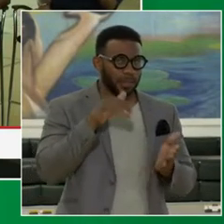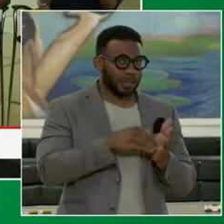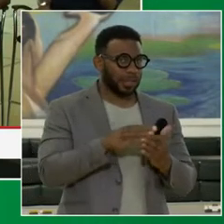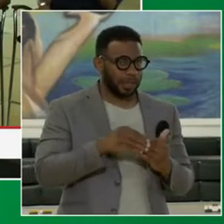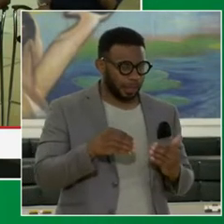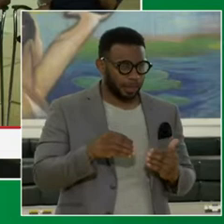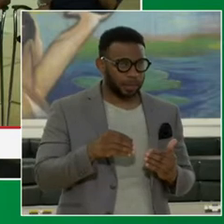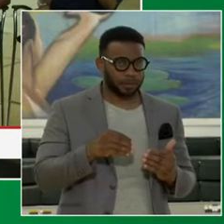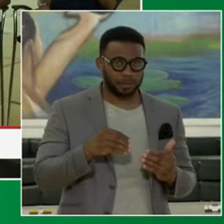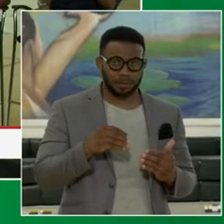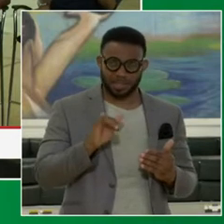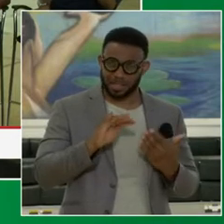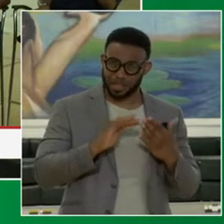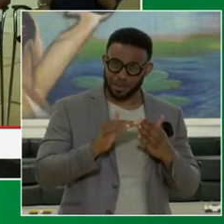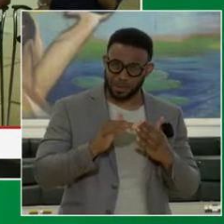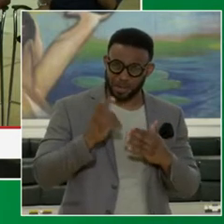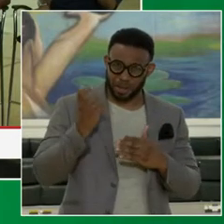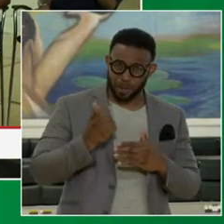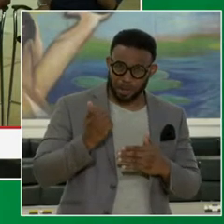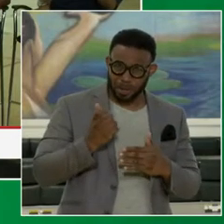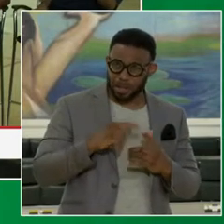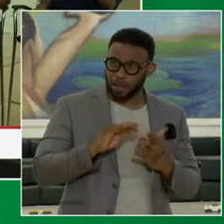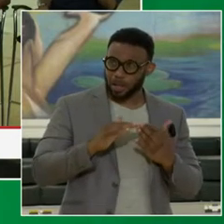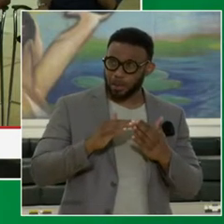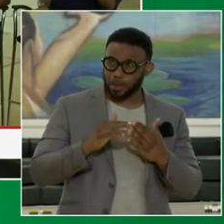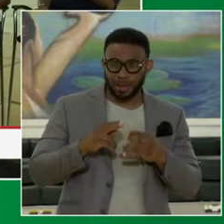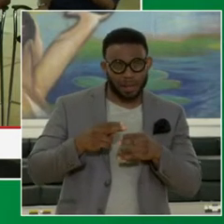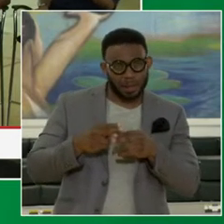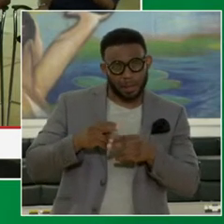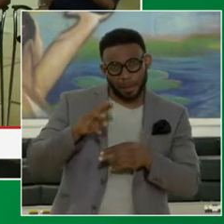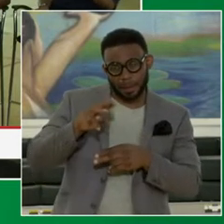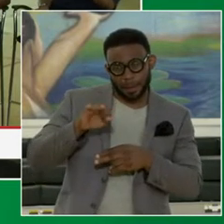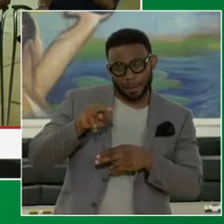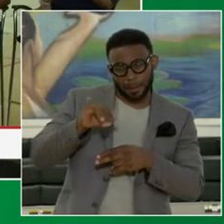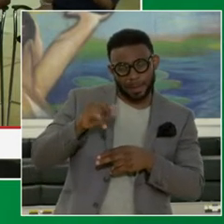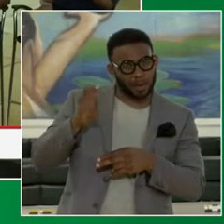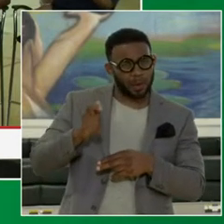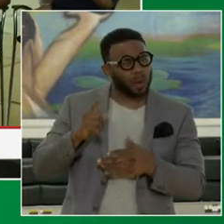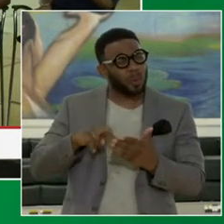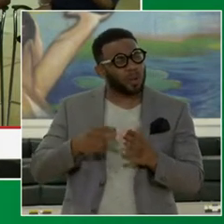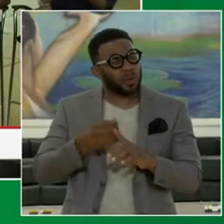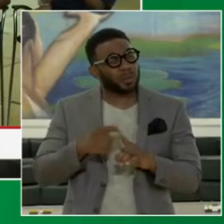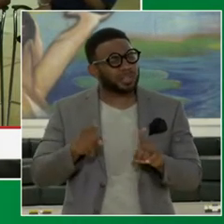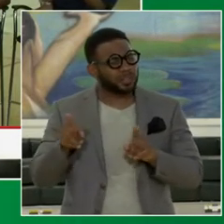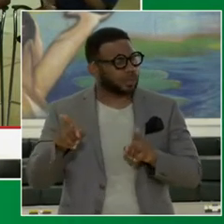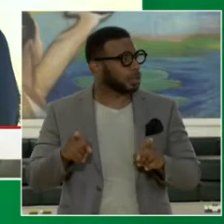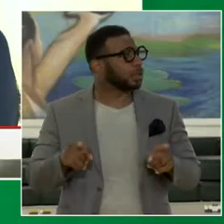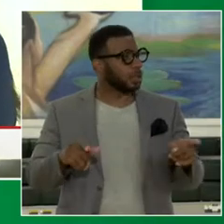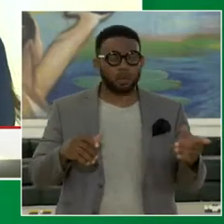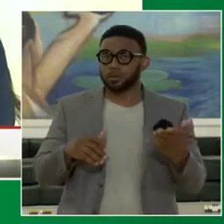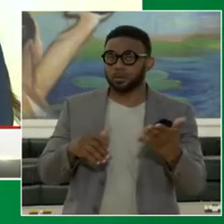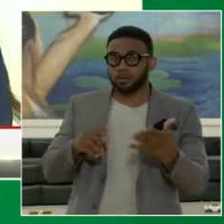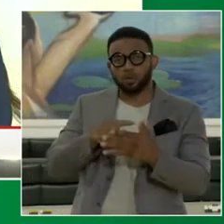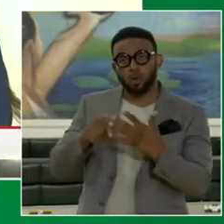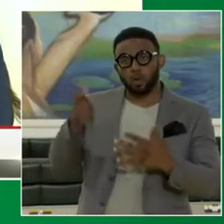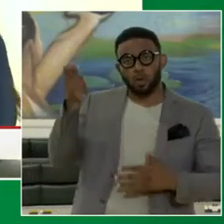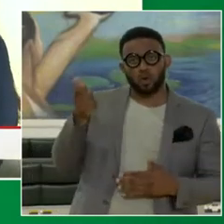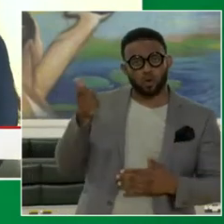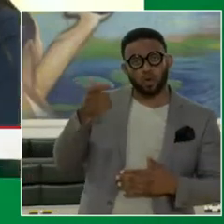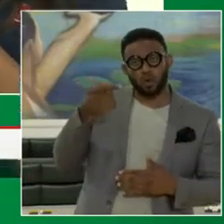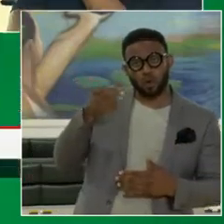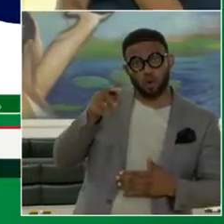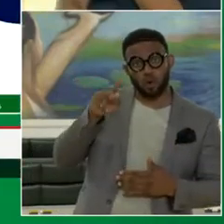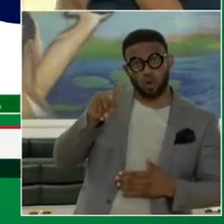$700,000, and it's community grants and community mini grants. So what are those, and what's the difference? Yeah, so those were grants that,